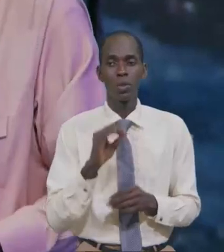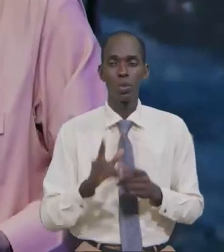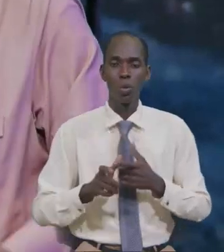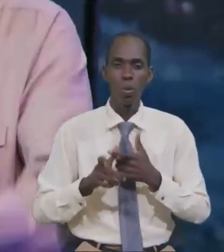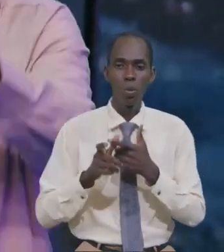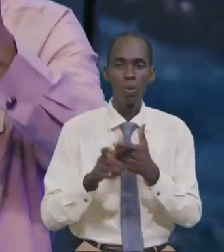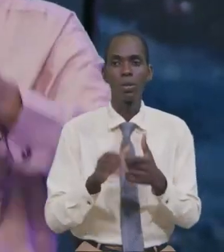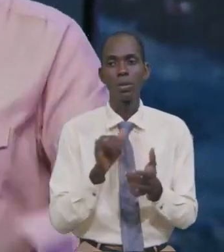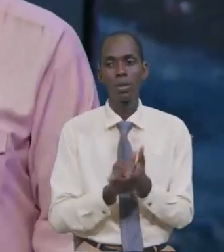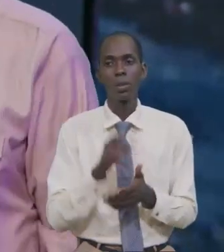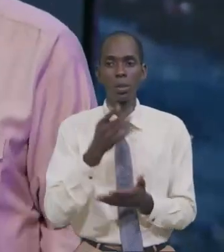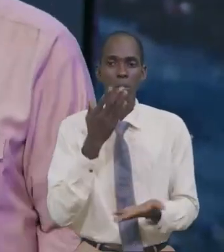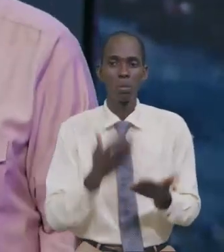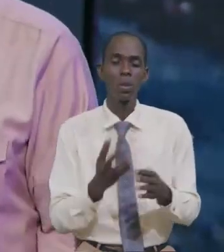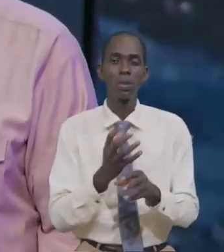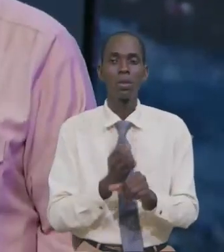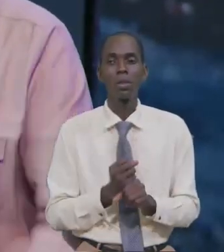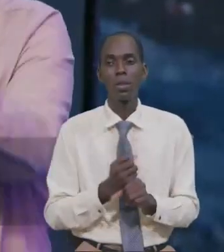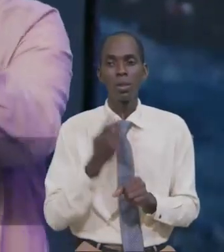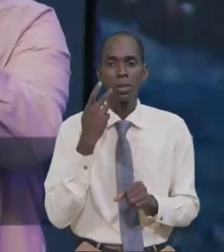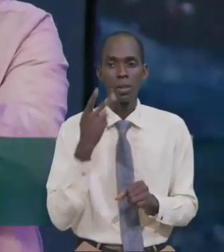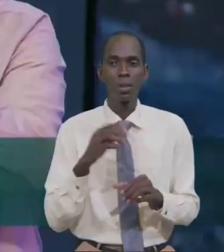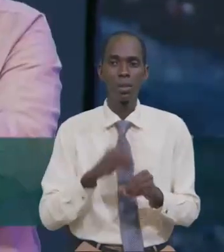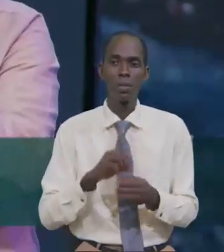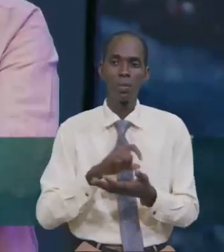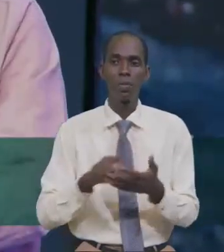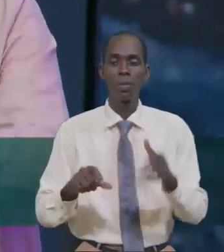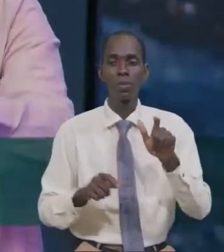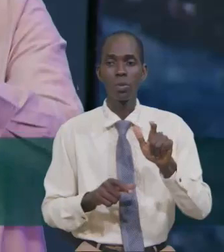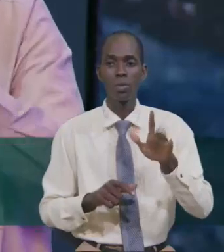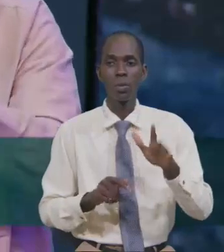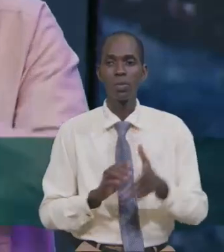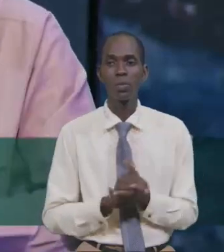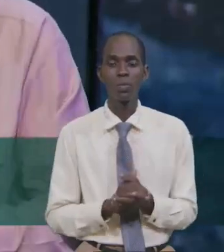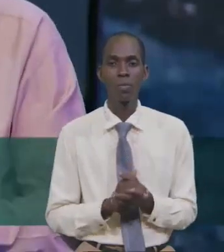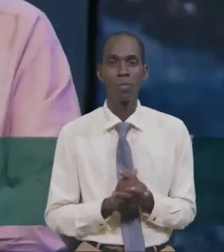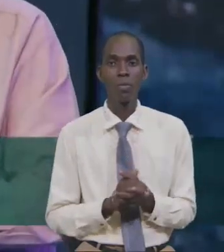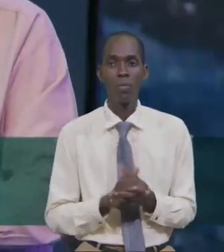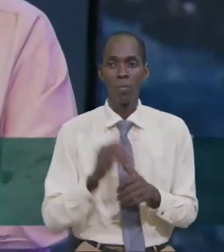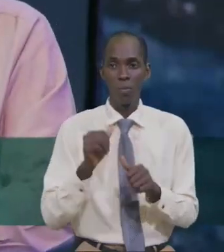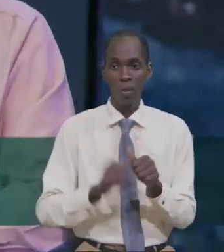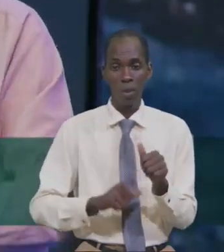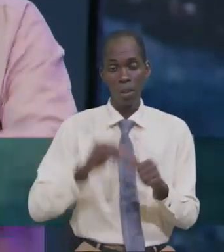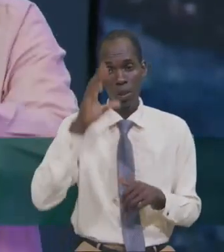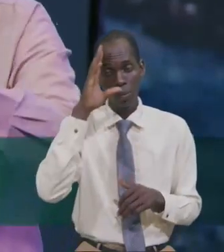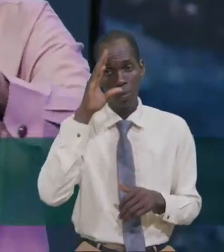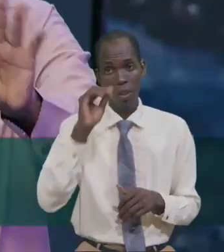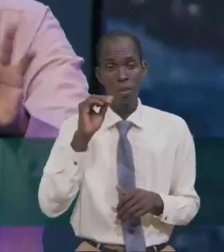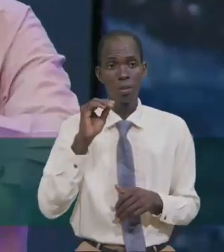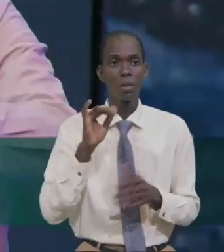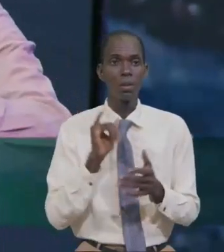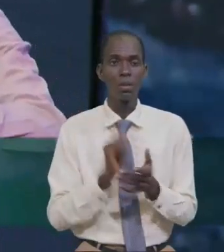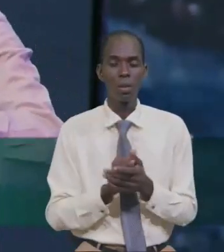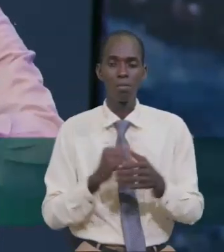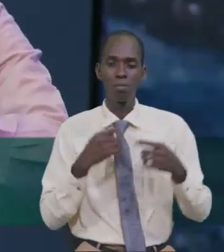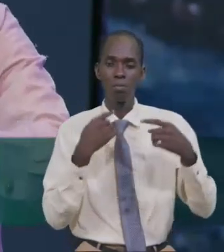that striveth for the mastery. Every man that striveth for the mastery. There are